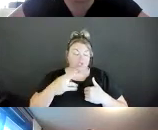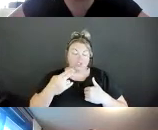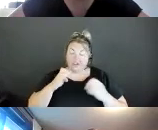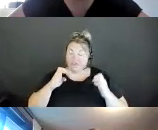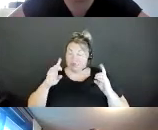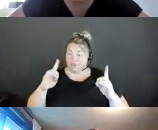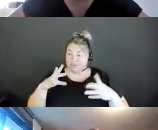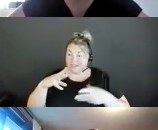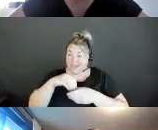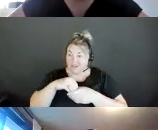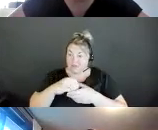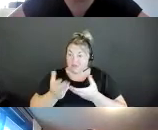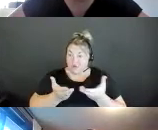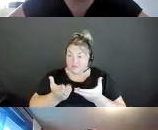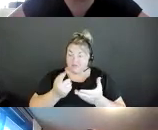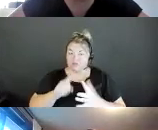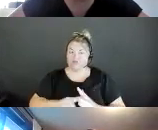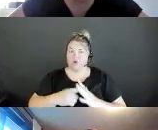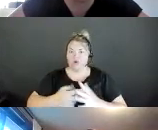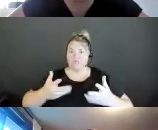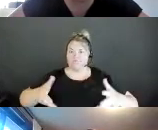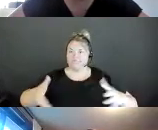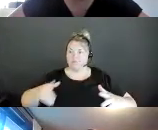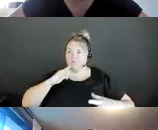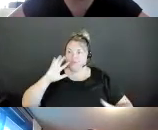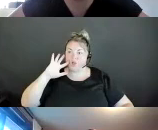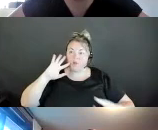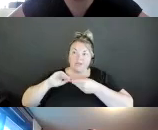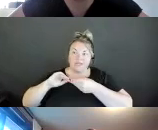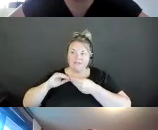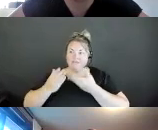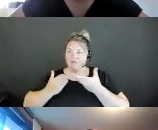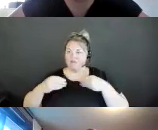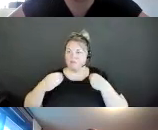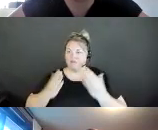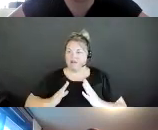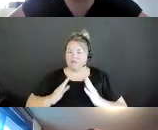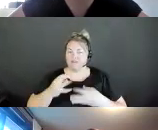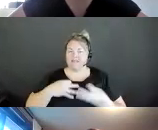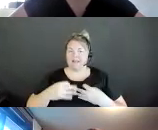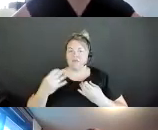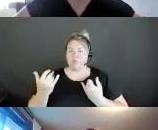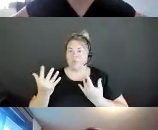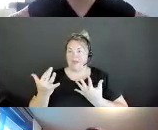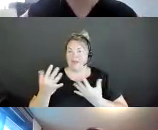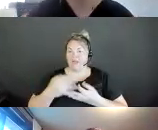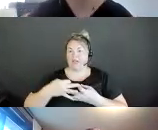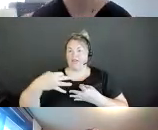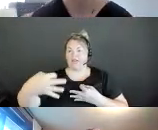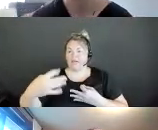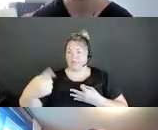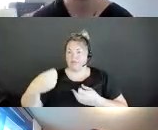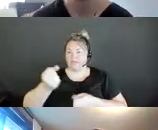engagement services started for those comprehensive service providers instead of waiting a whole, another year and a half, 2